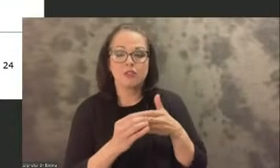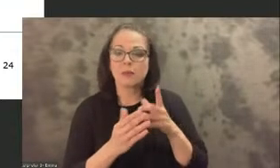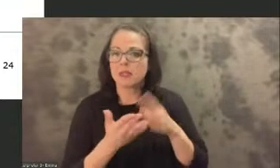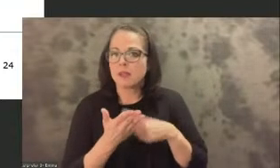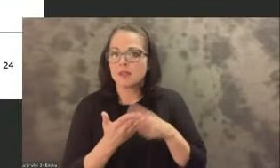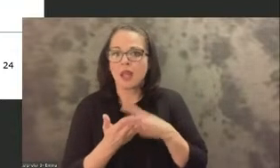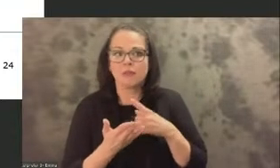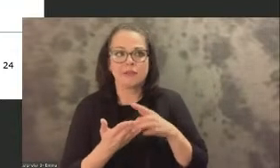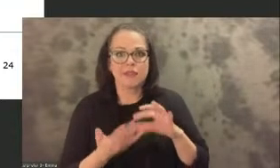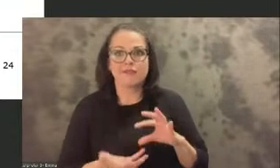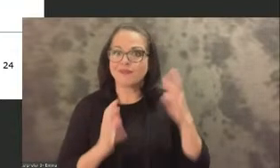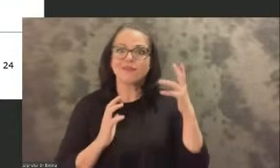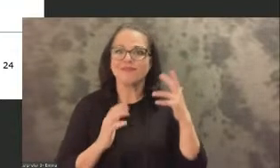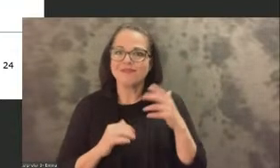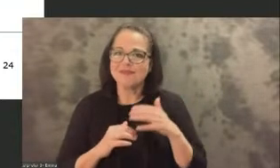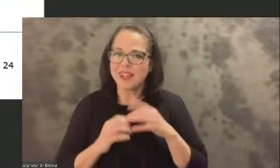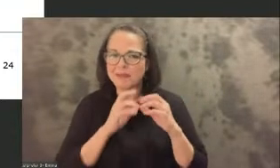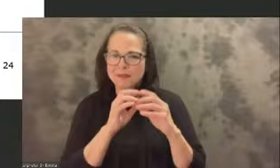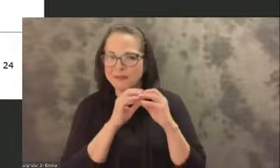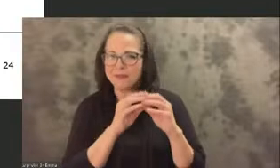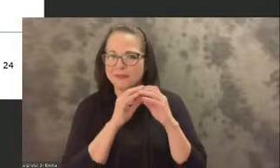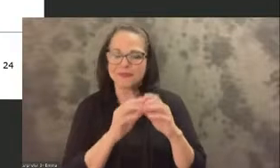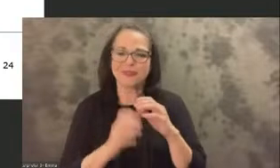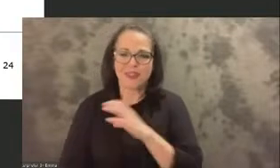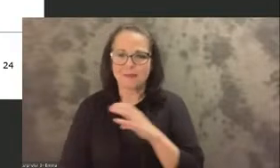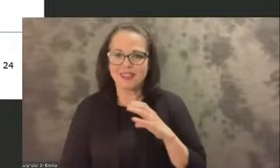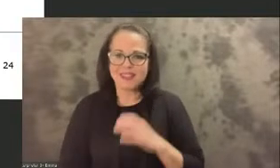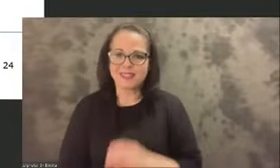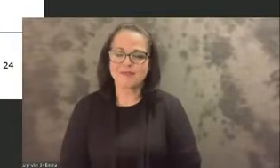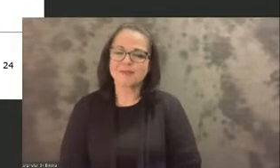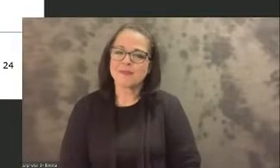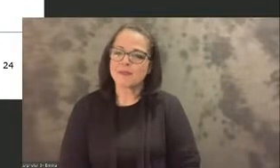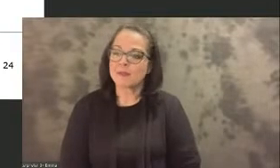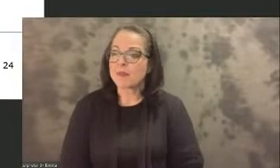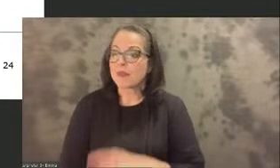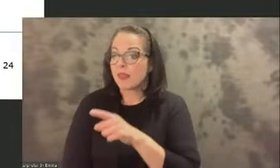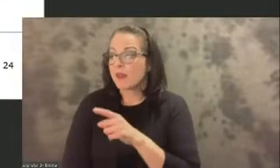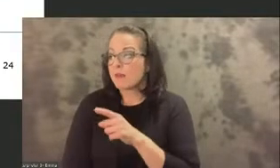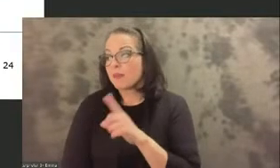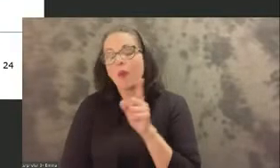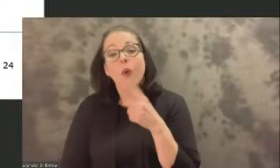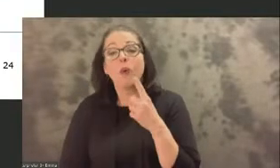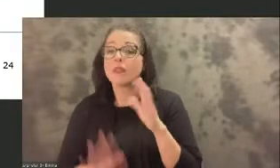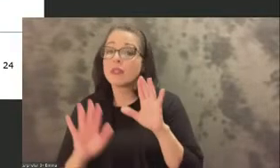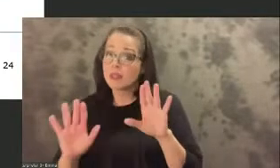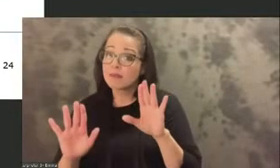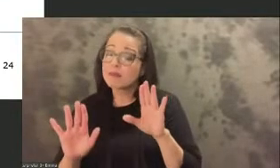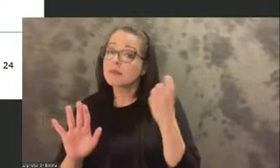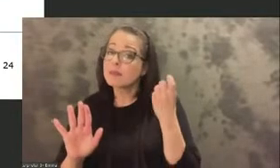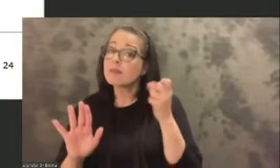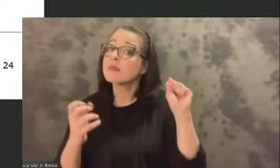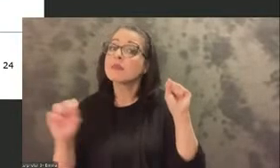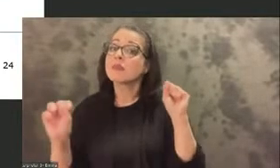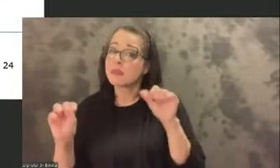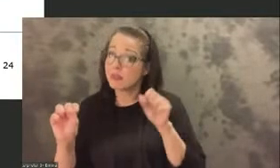raucous committee. Thank you. Only rarely unruly and raucous, but